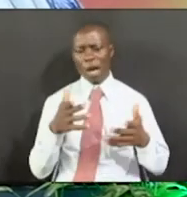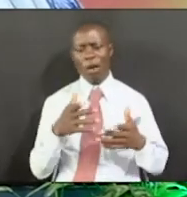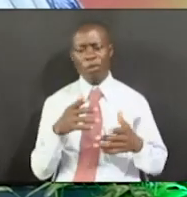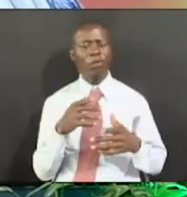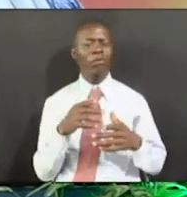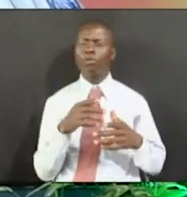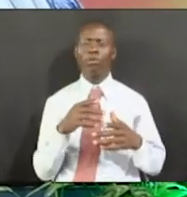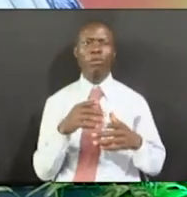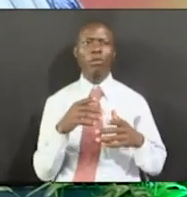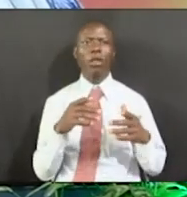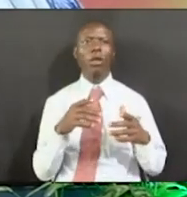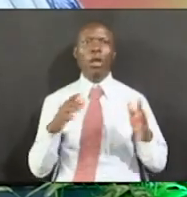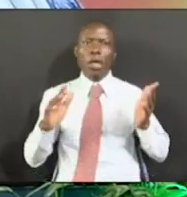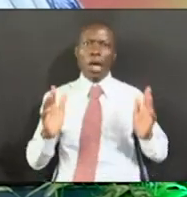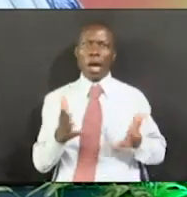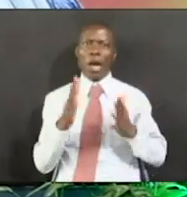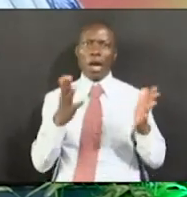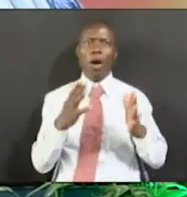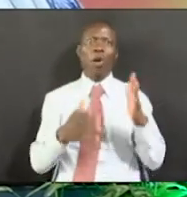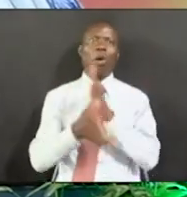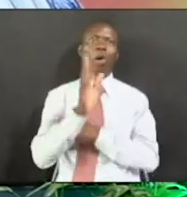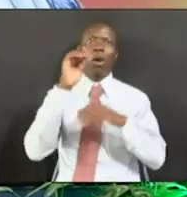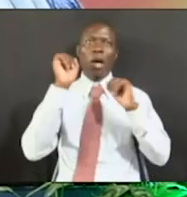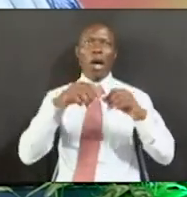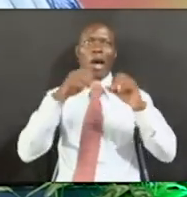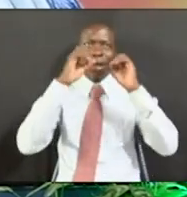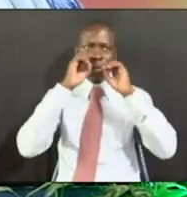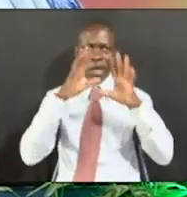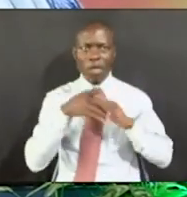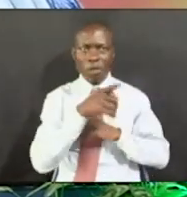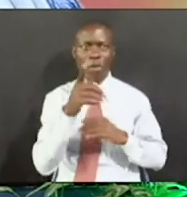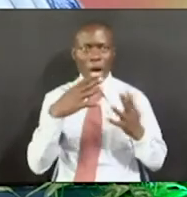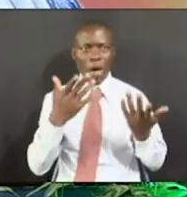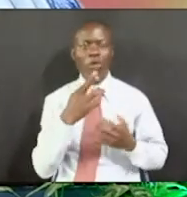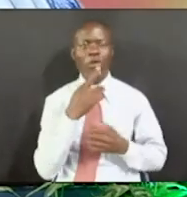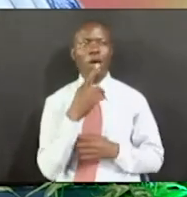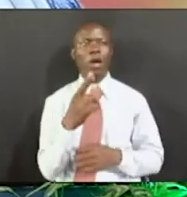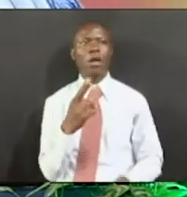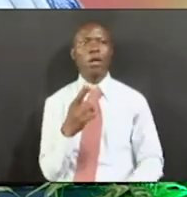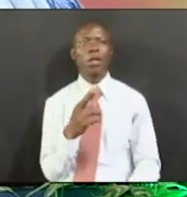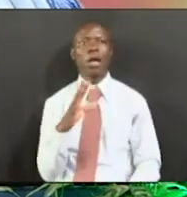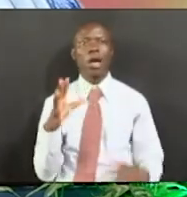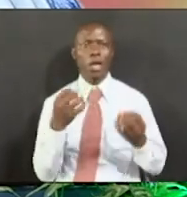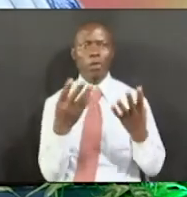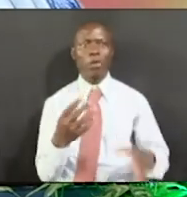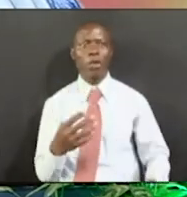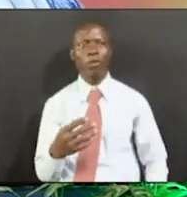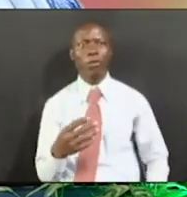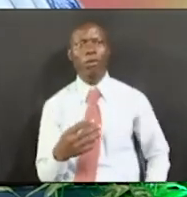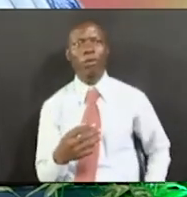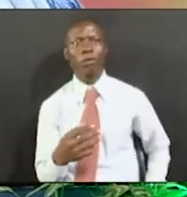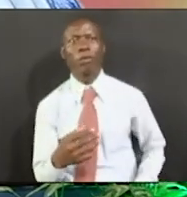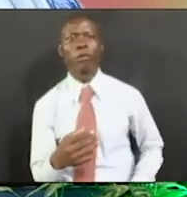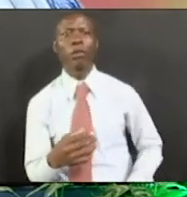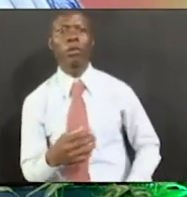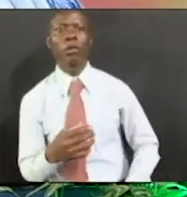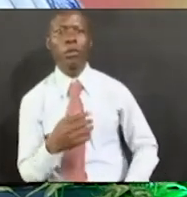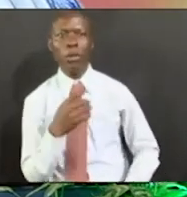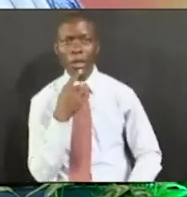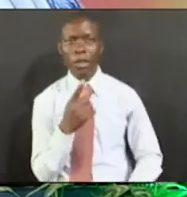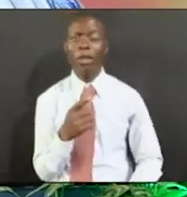worry. God can still bless you the way you are. Hallelujah. You see, now they are not saying